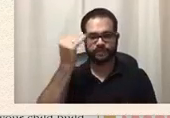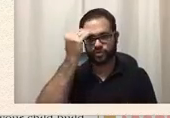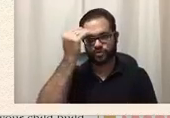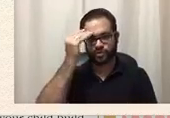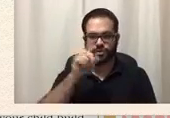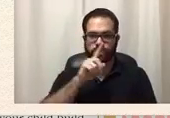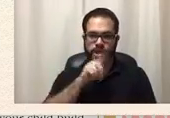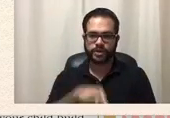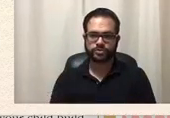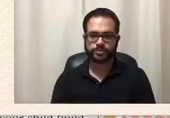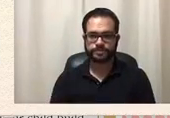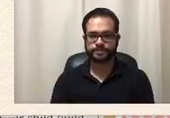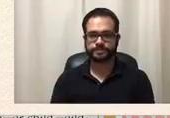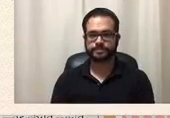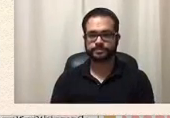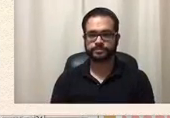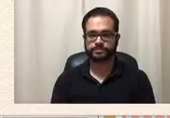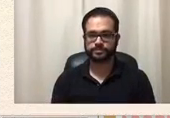or she.